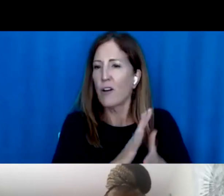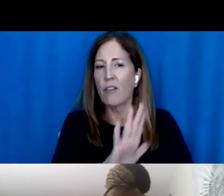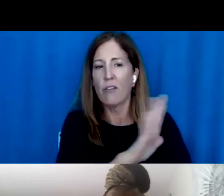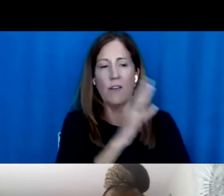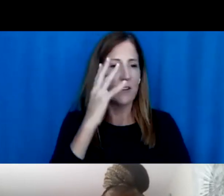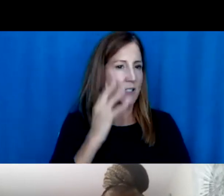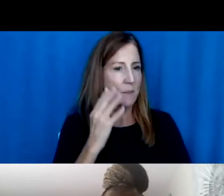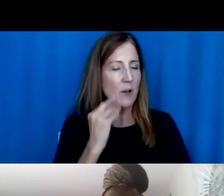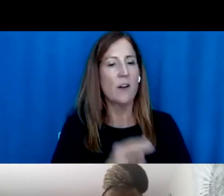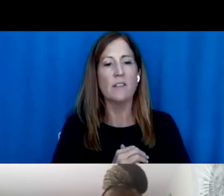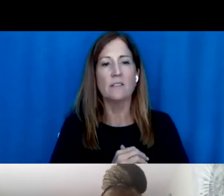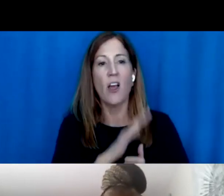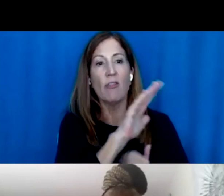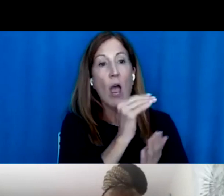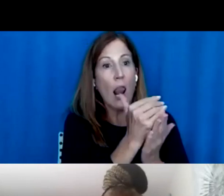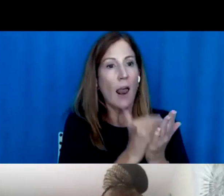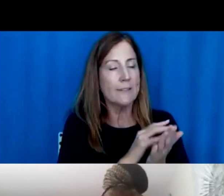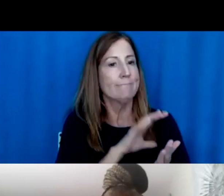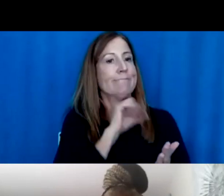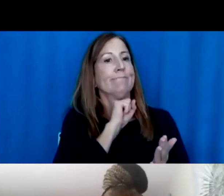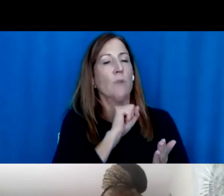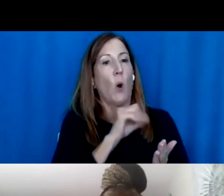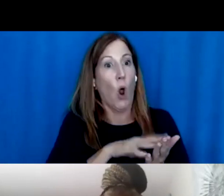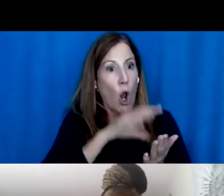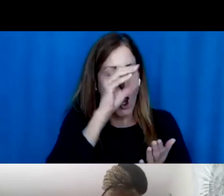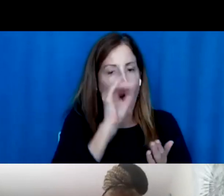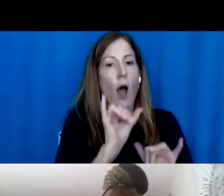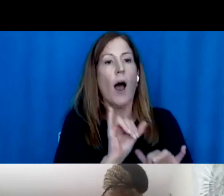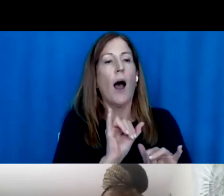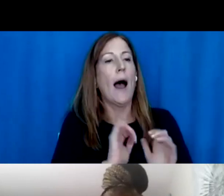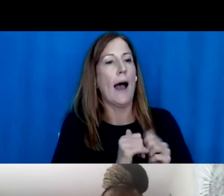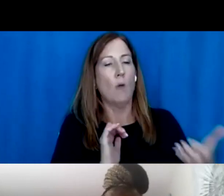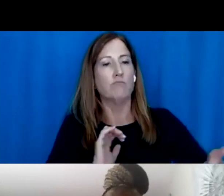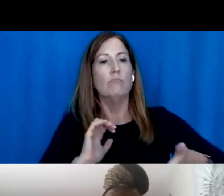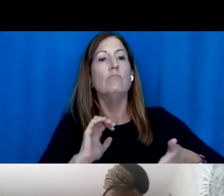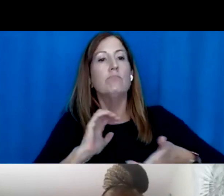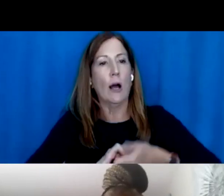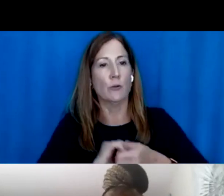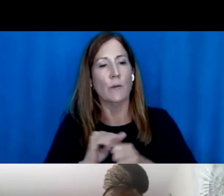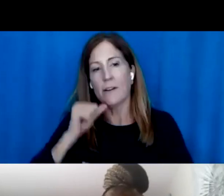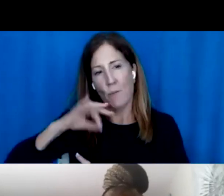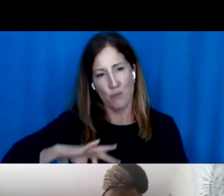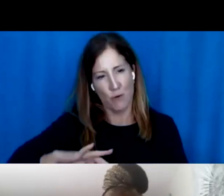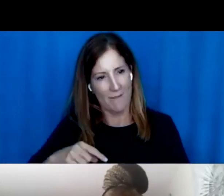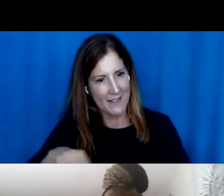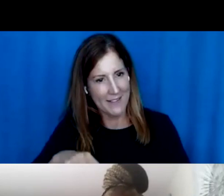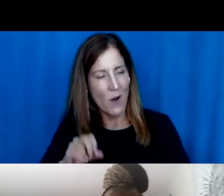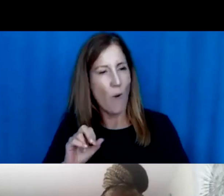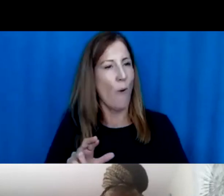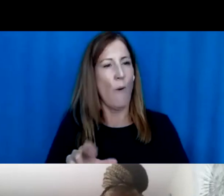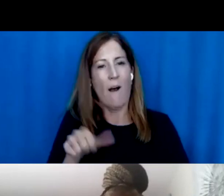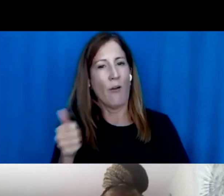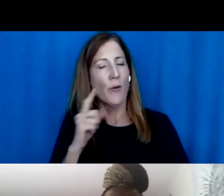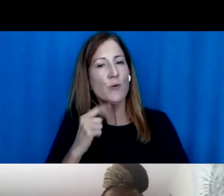lessons that they have learned from partnering with nonprofits or other organizations to help guide them along